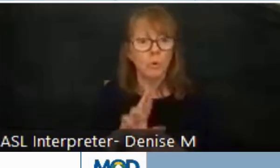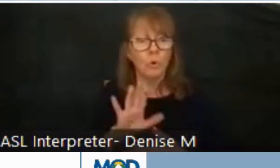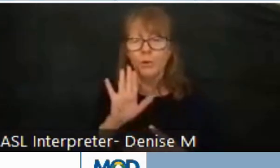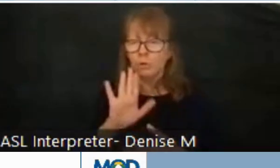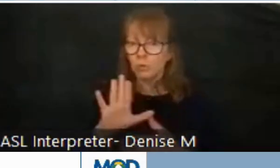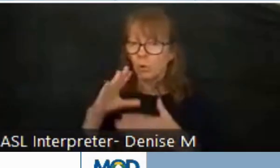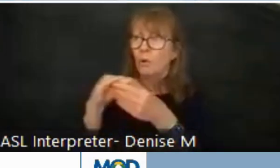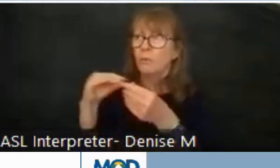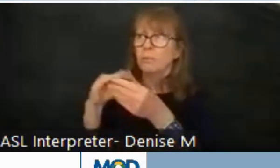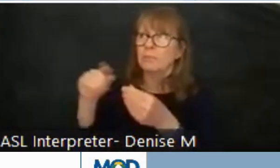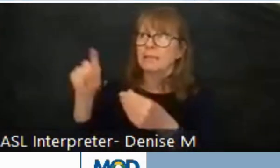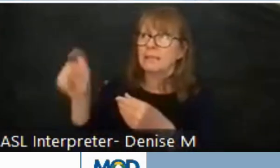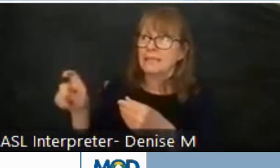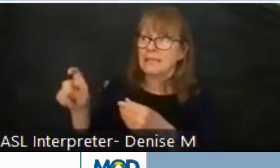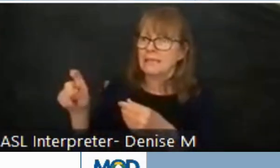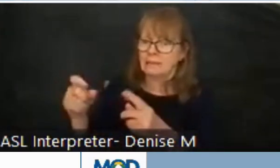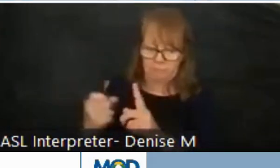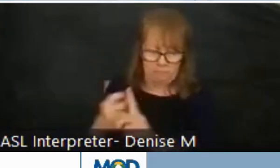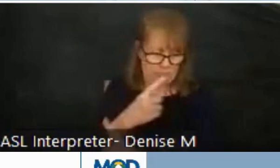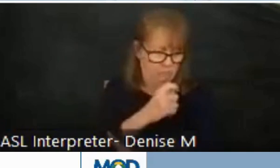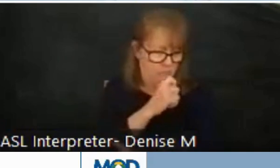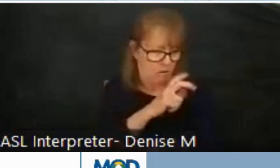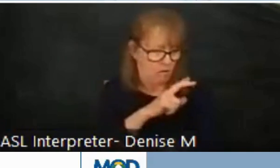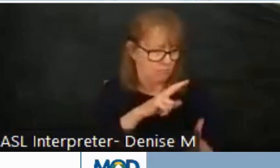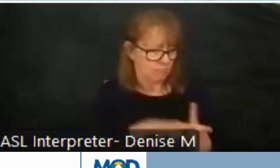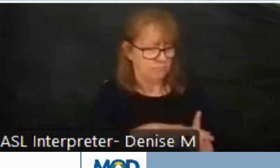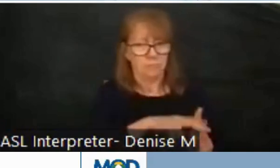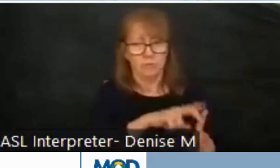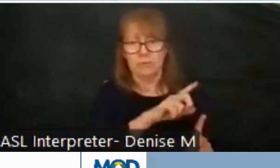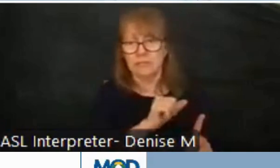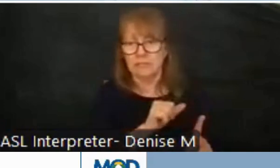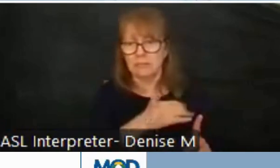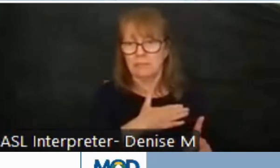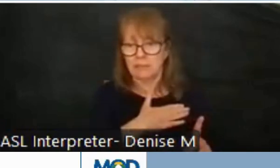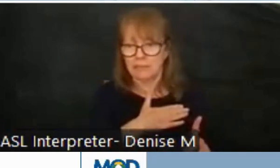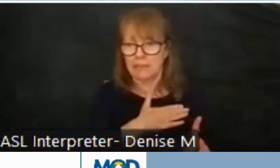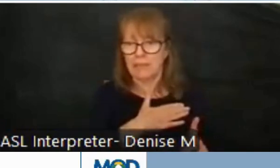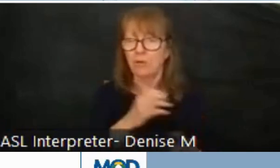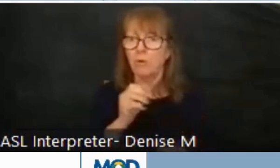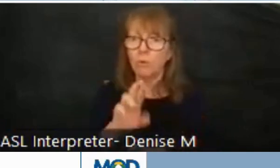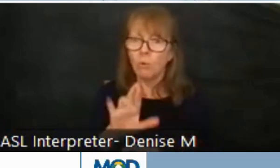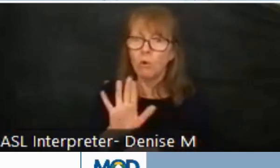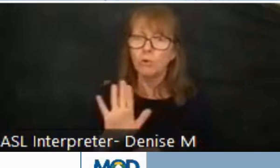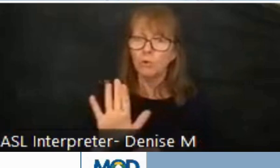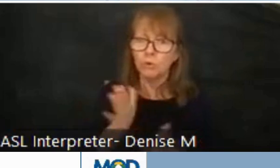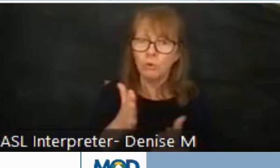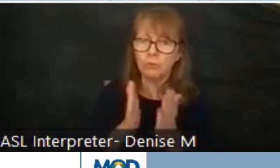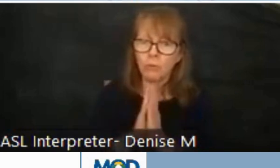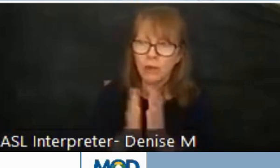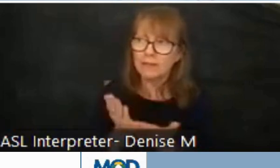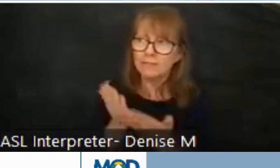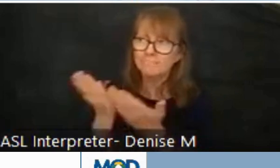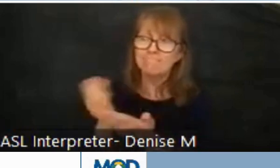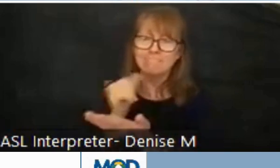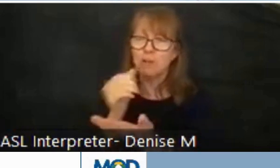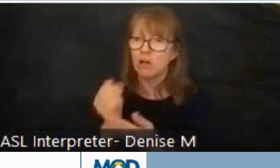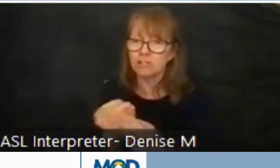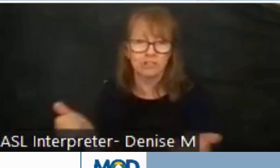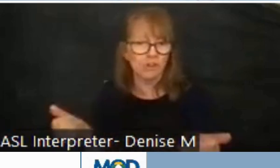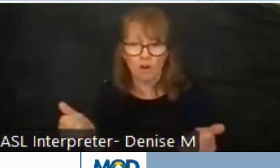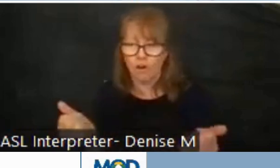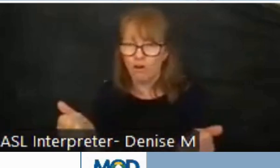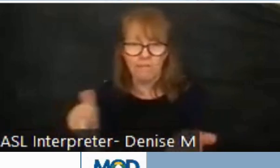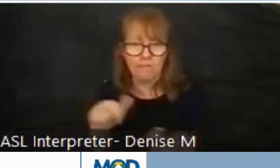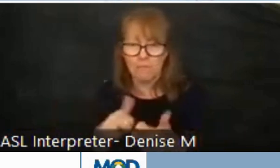connection to your disability, or what you're requesting doesn't actually solve the obstacle,